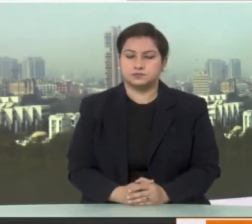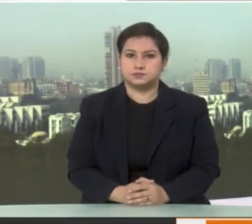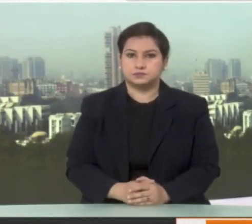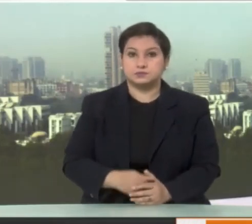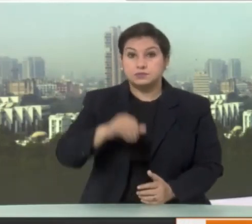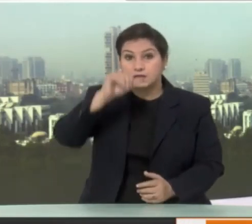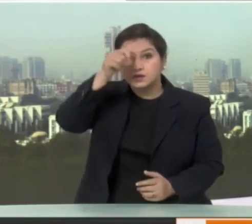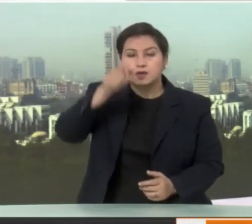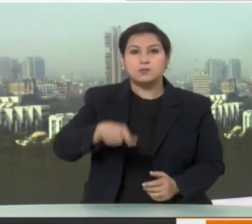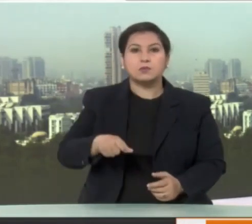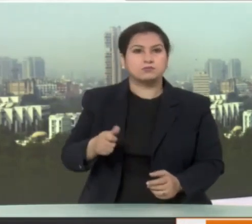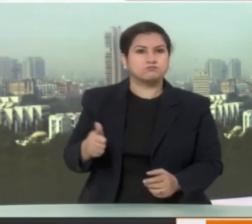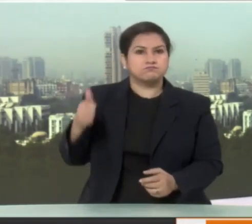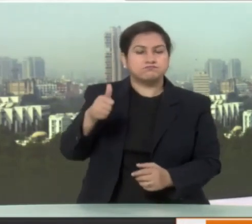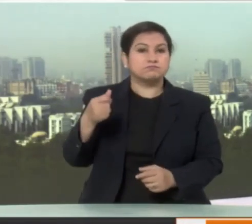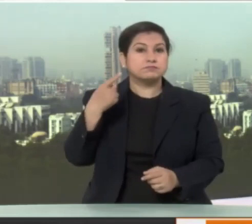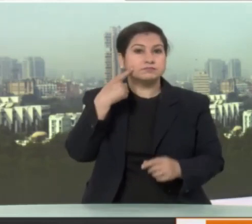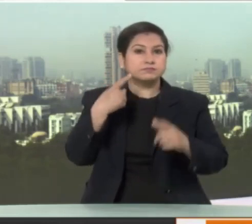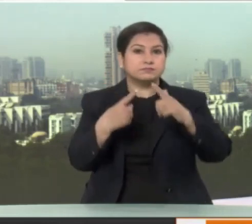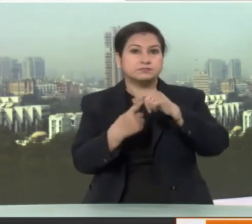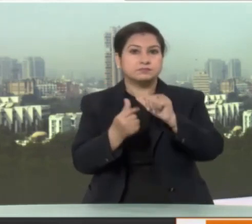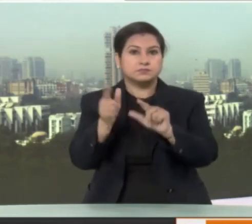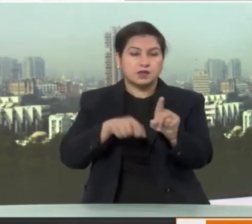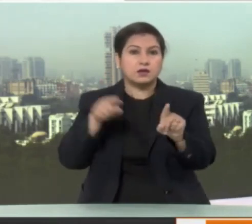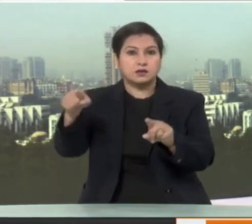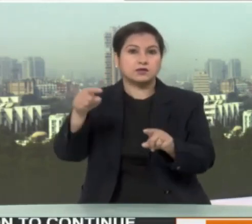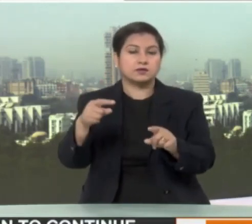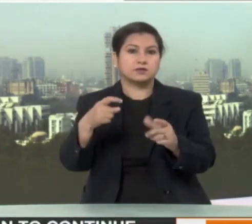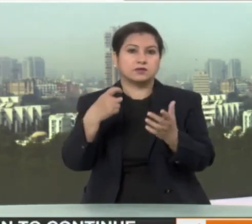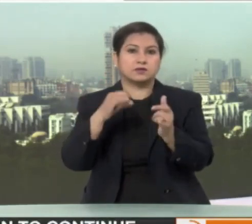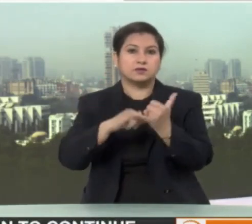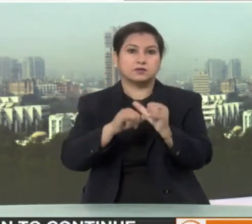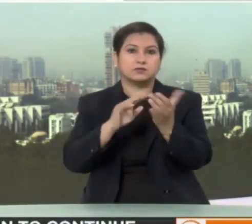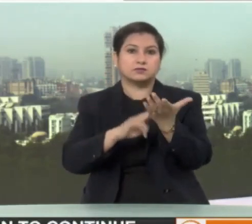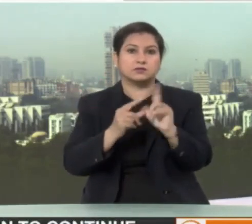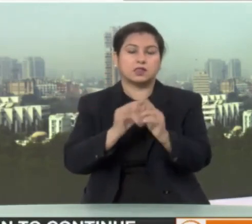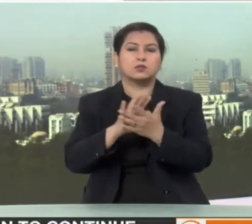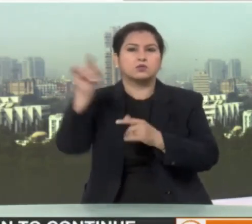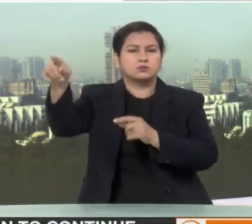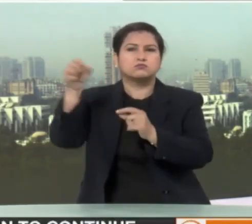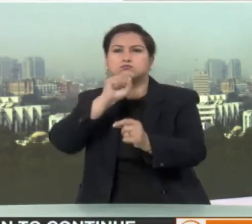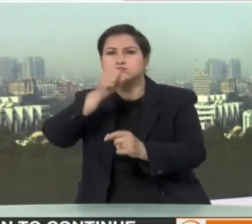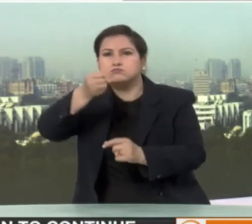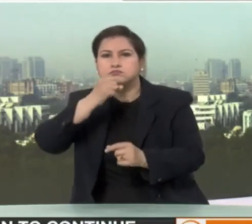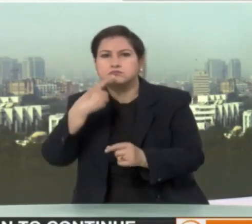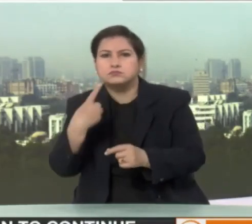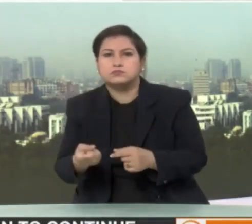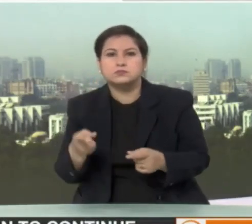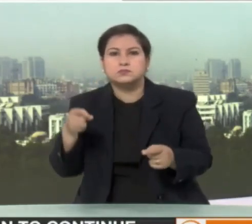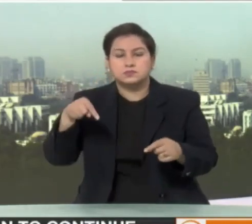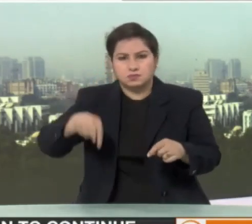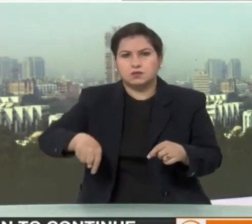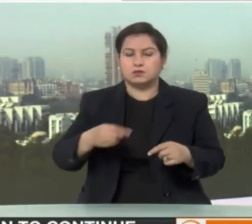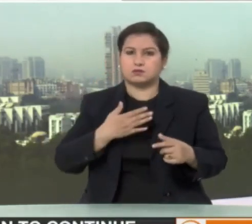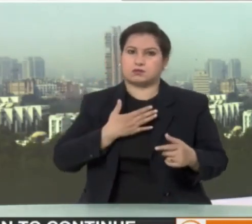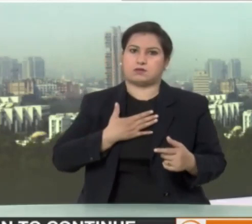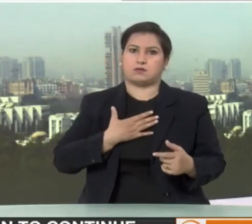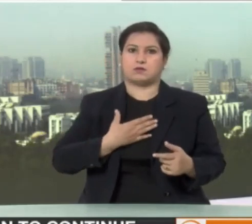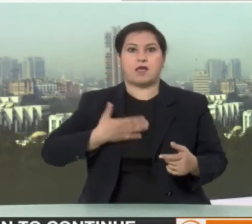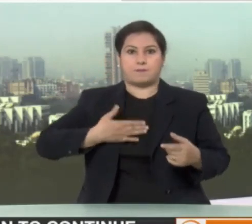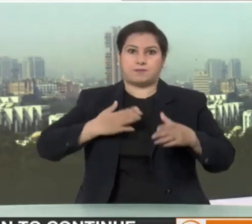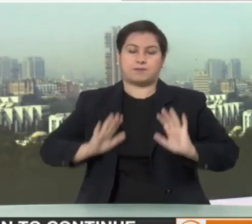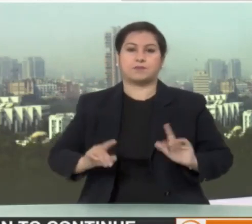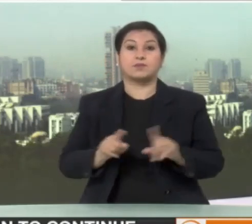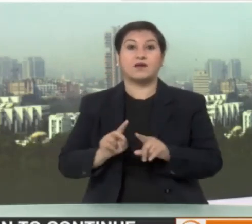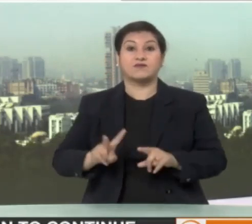Indian ambassador to Italy, Rinath Sandhu, interacted with the passengers before their departure. She said that it is a matter of pleasure that